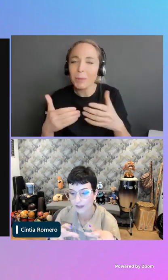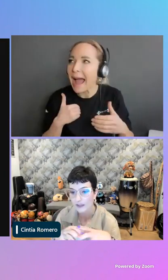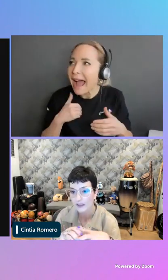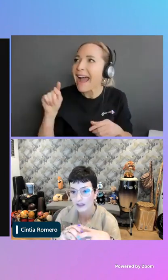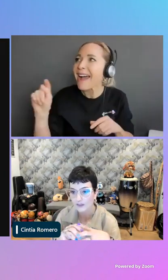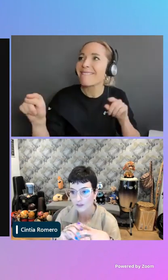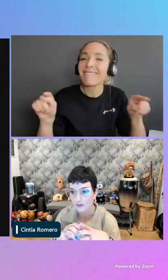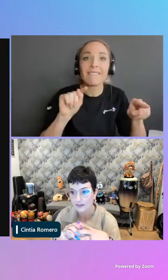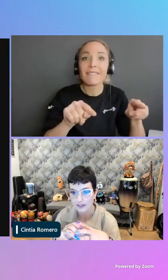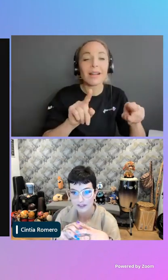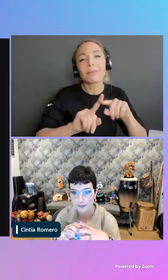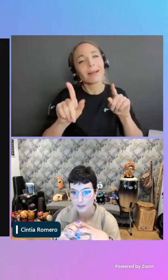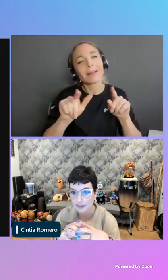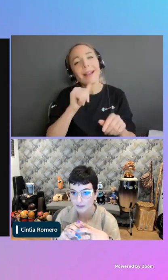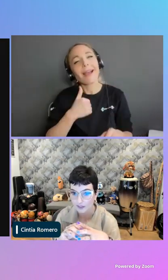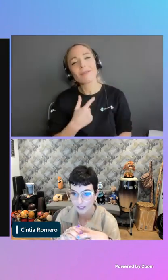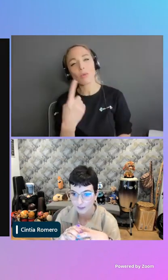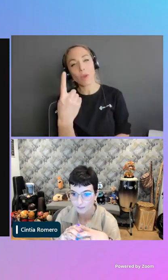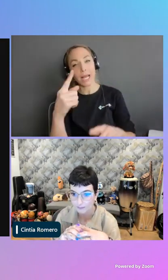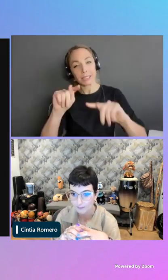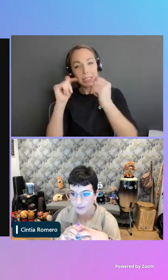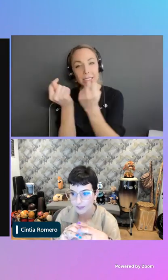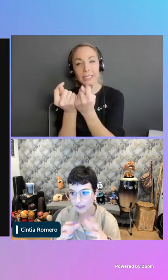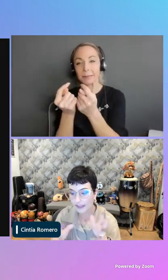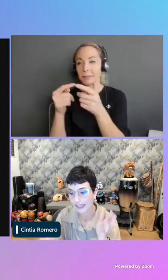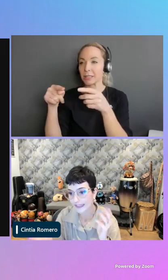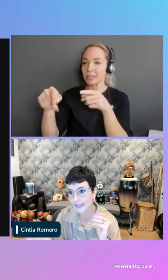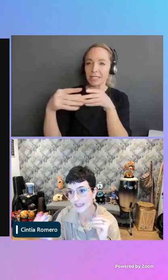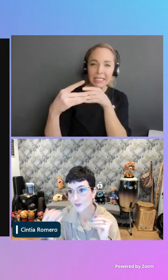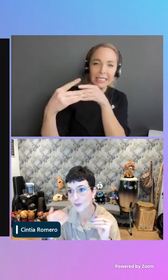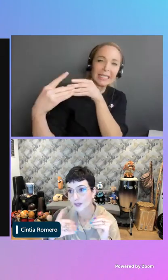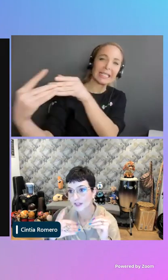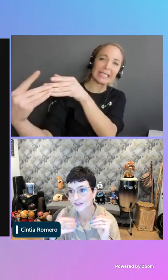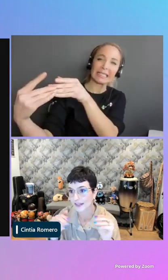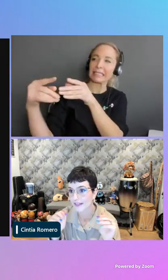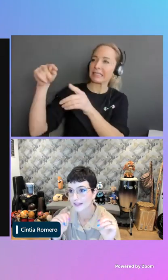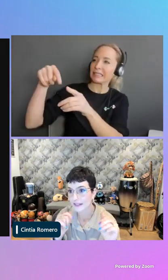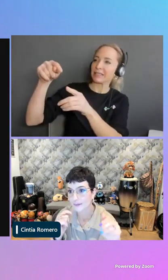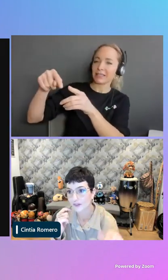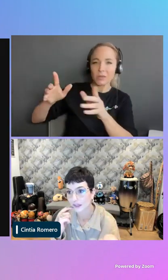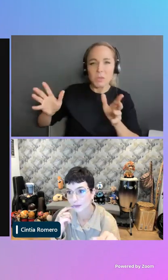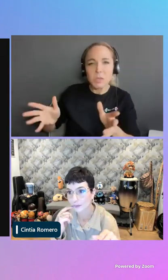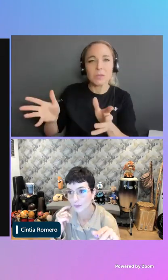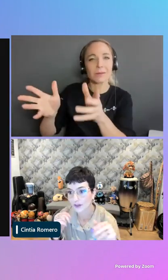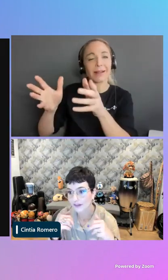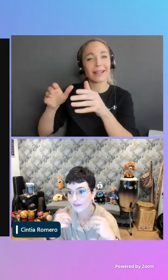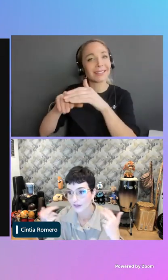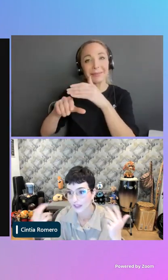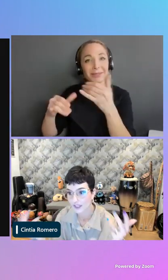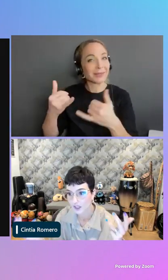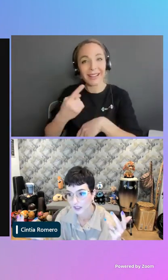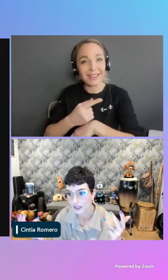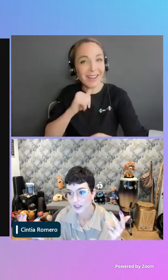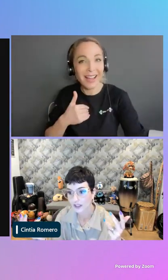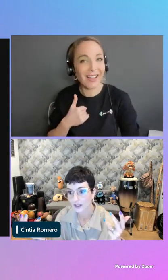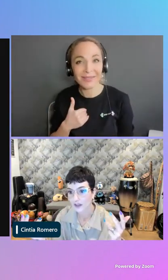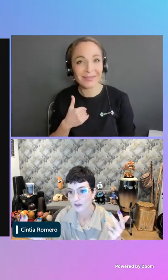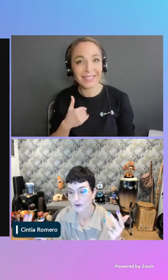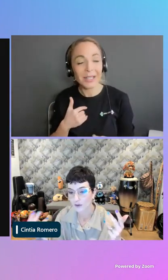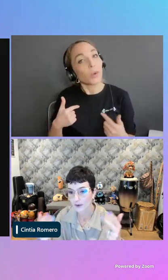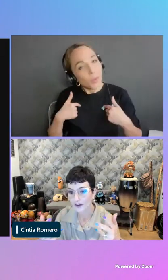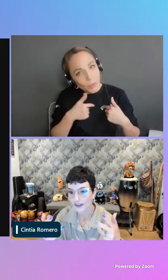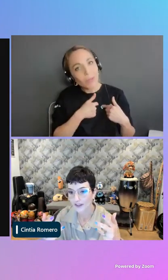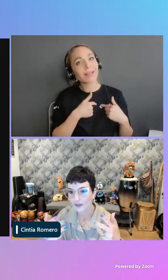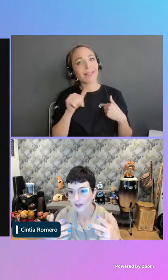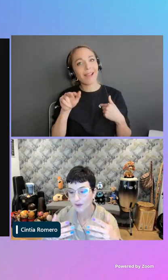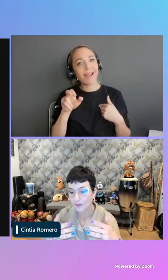team to drive accessibility today. And since we are the design system team, we are the foundation of